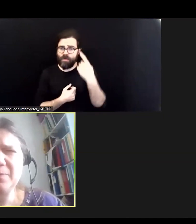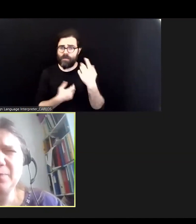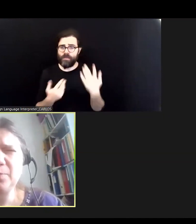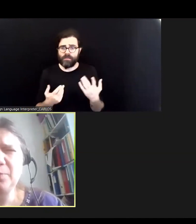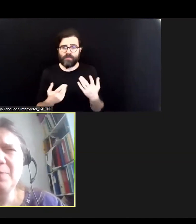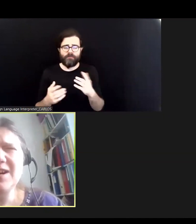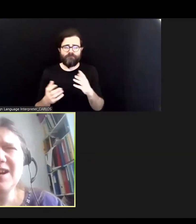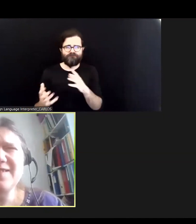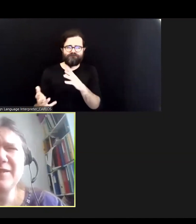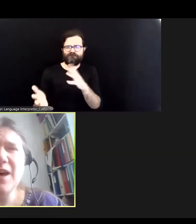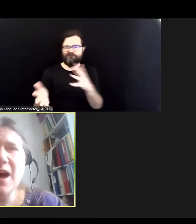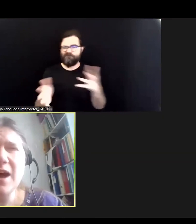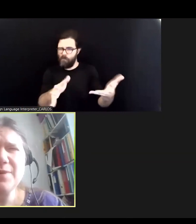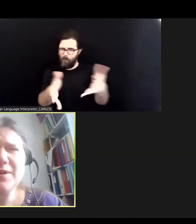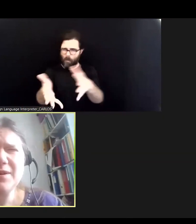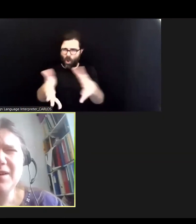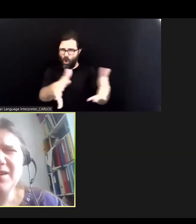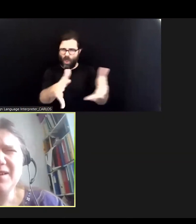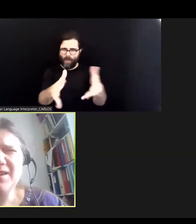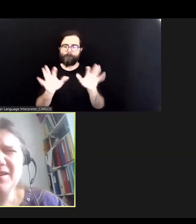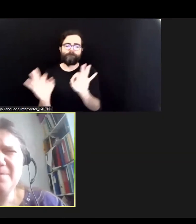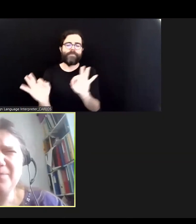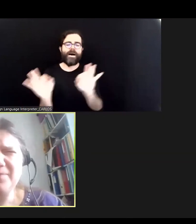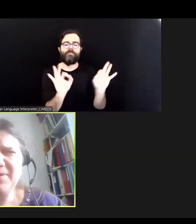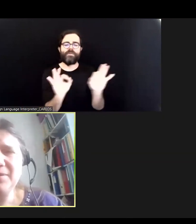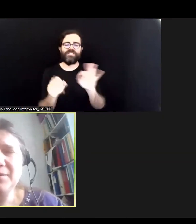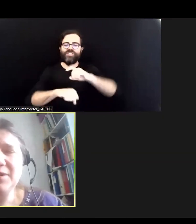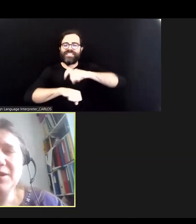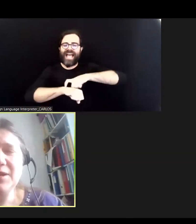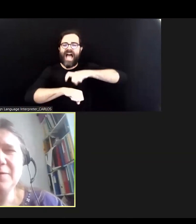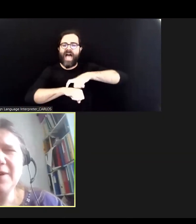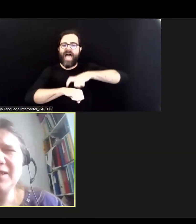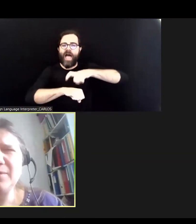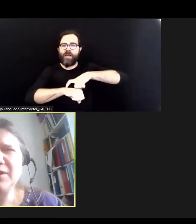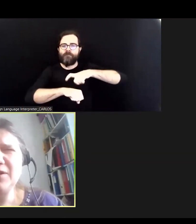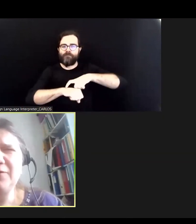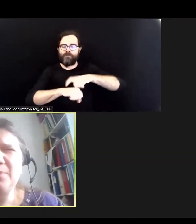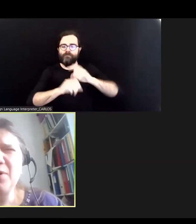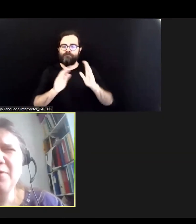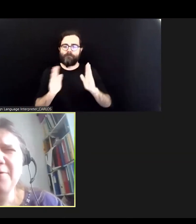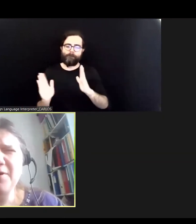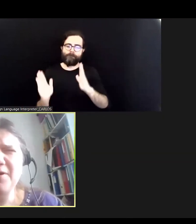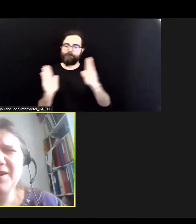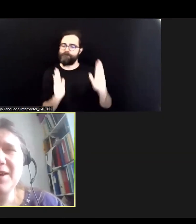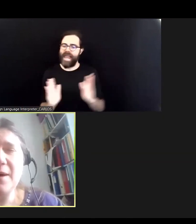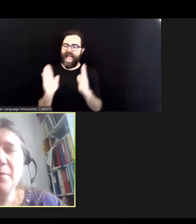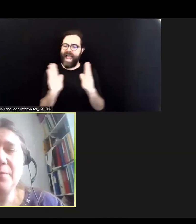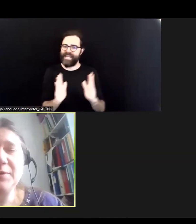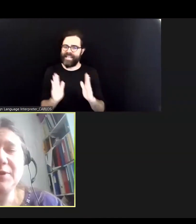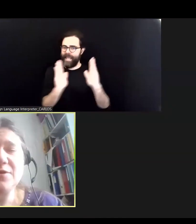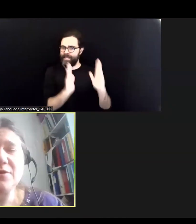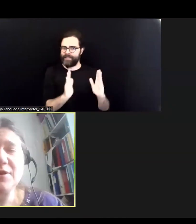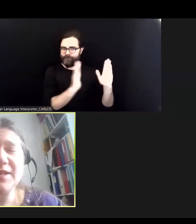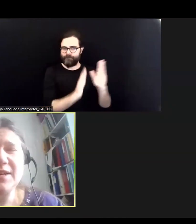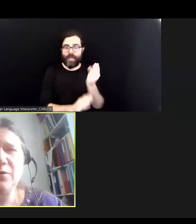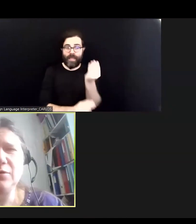Thank you, Susanna. I hope this answer is okay for Alia. And I have a question for